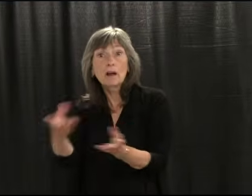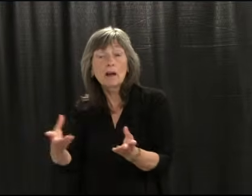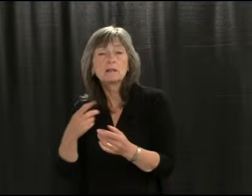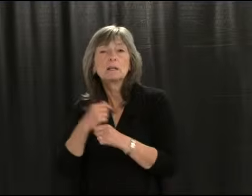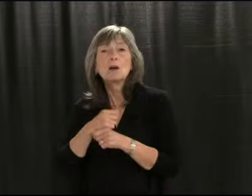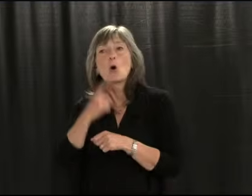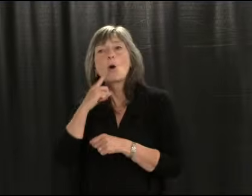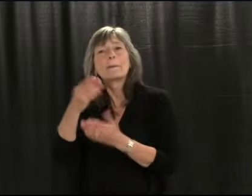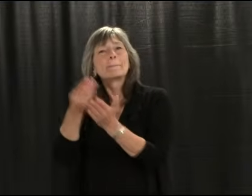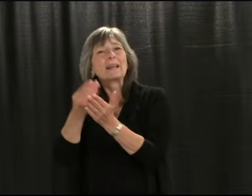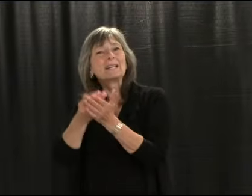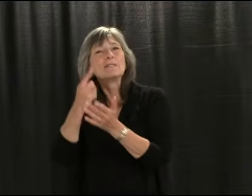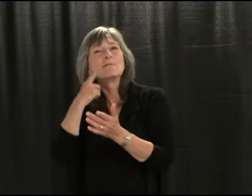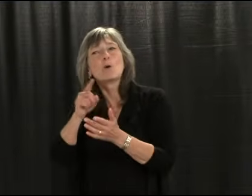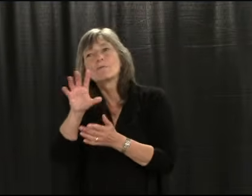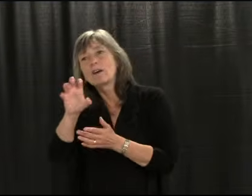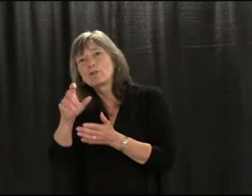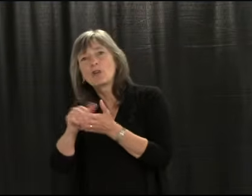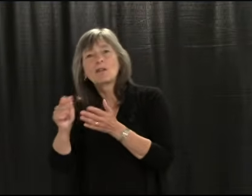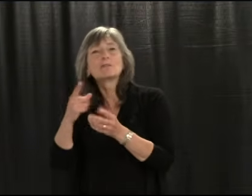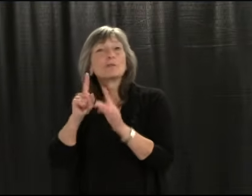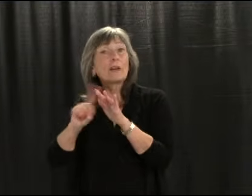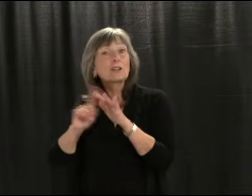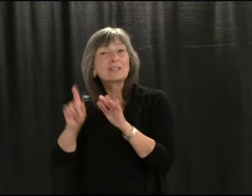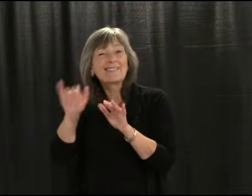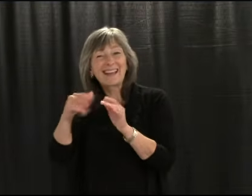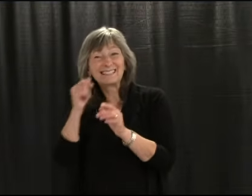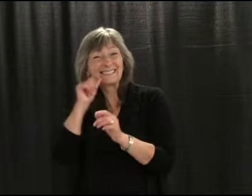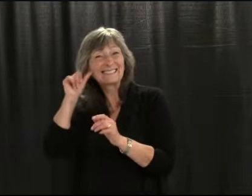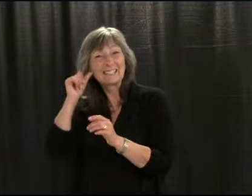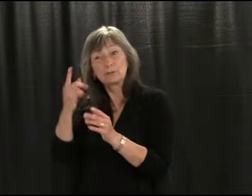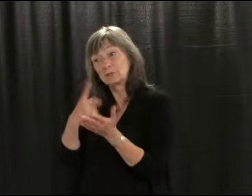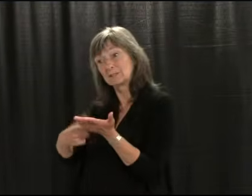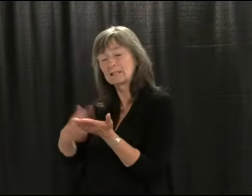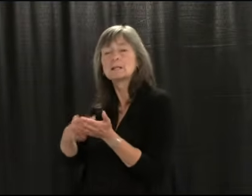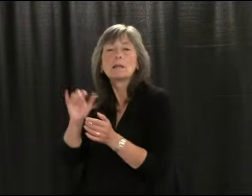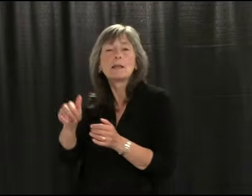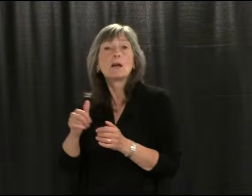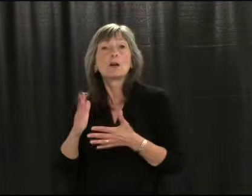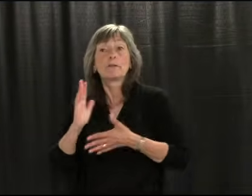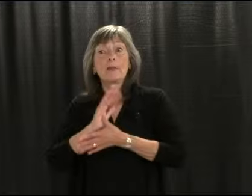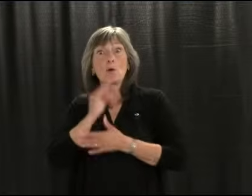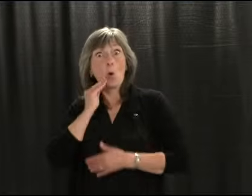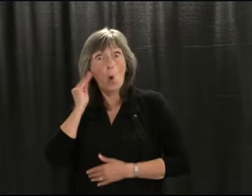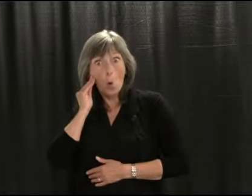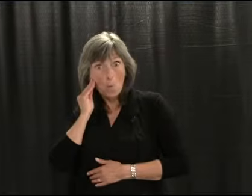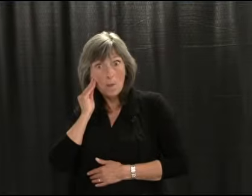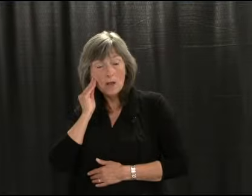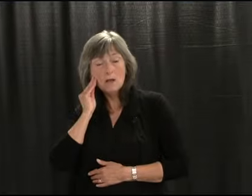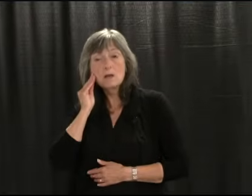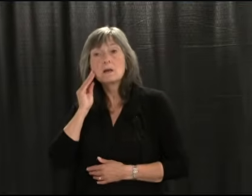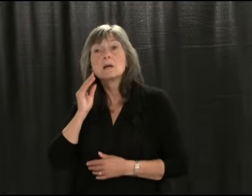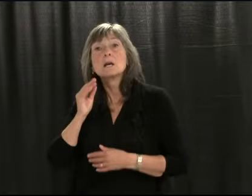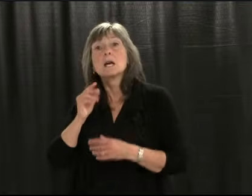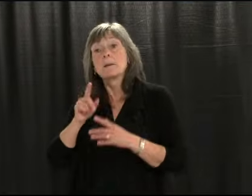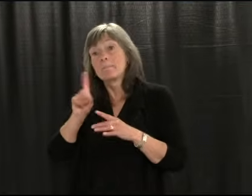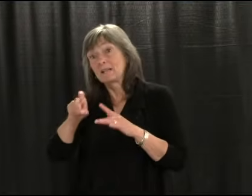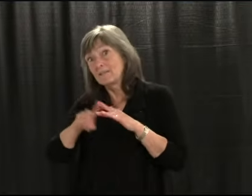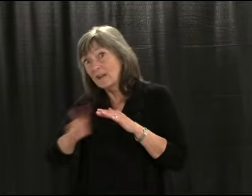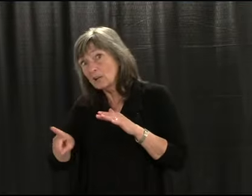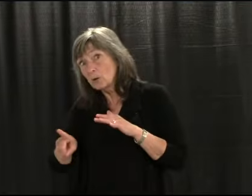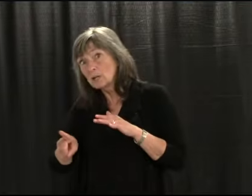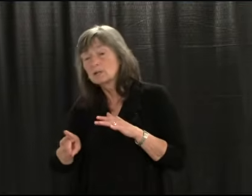be providing those to anyone who's been evacuated from their primary residence, i.e. their permanent home, due to